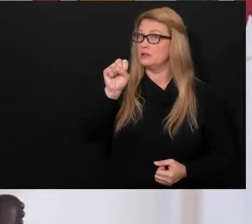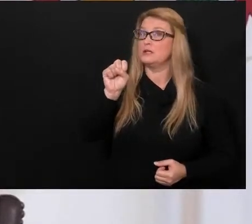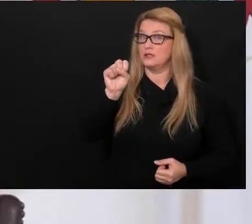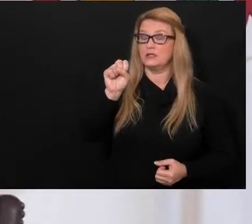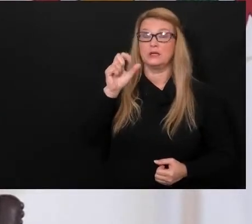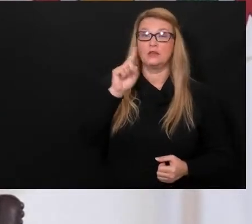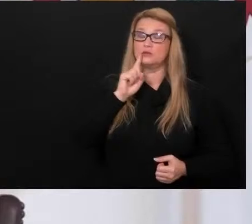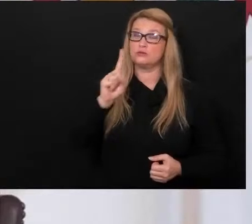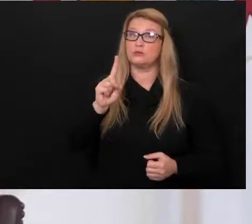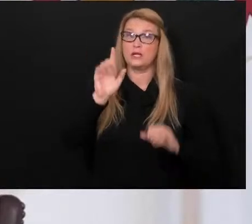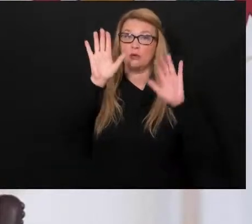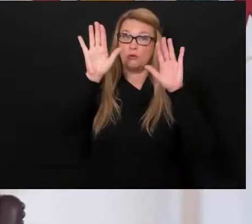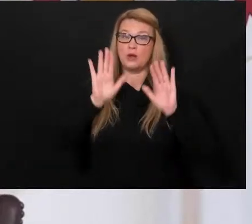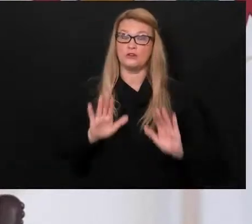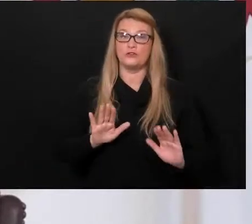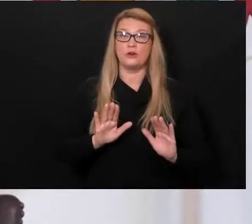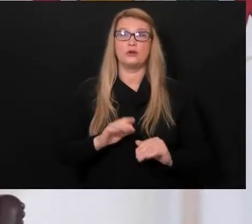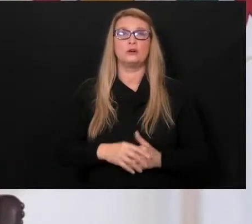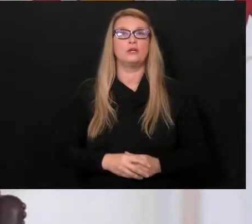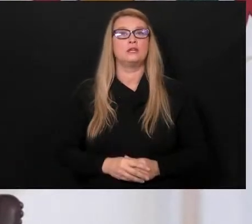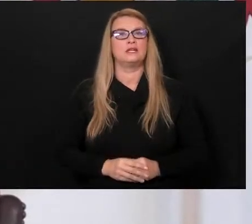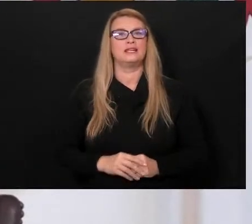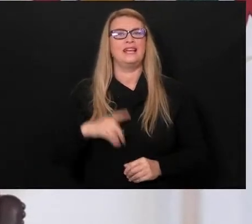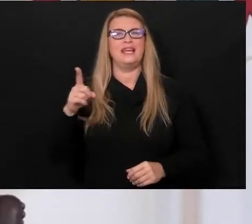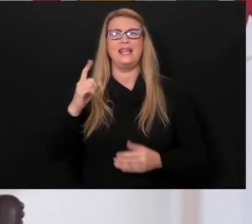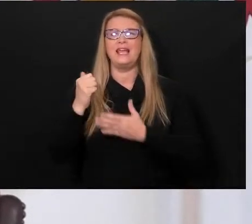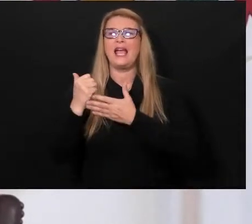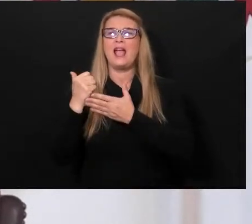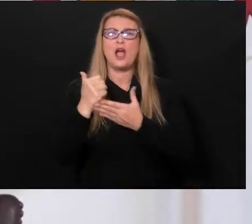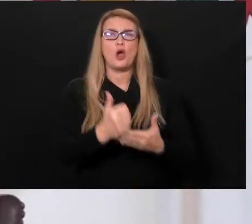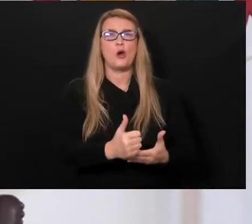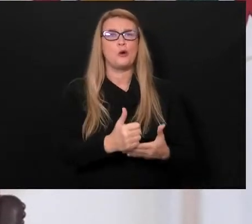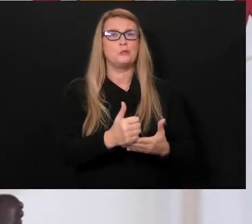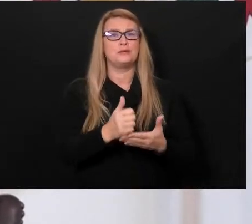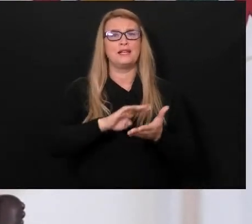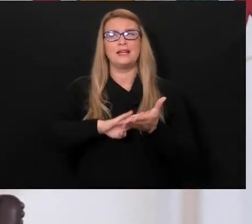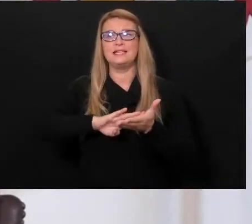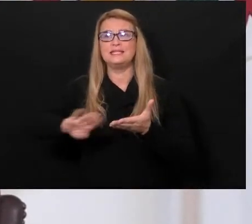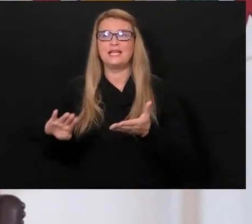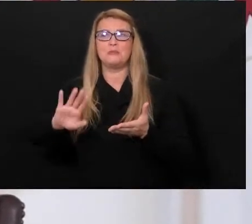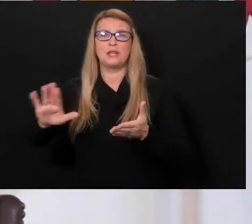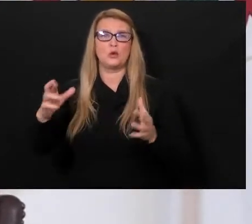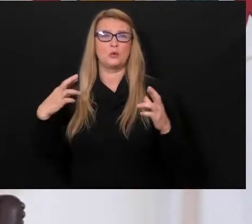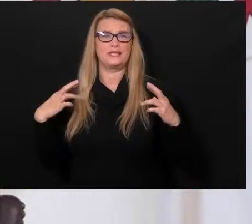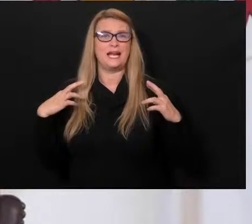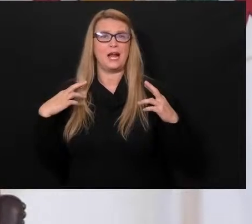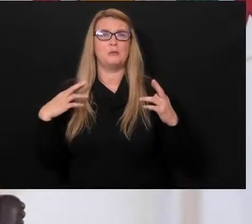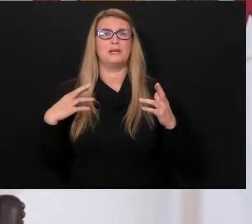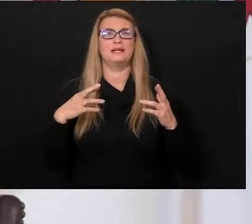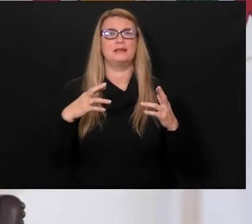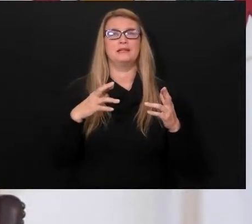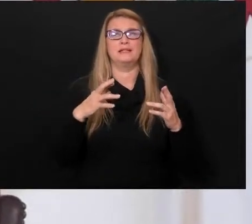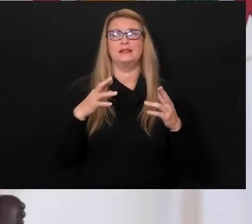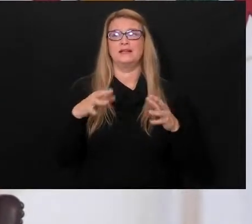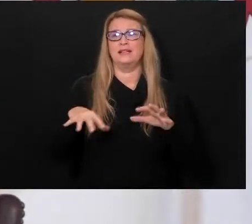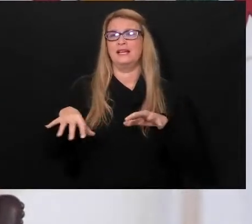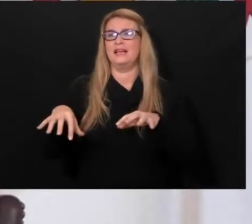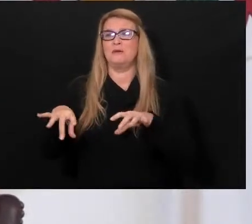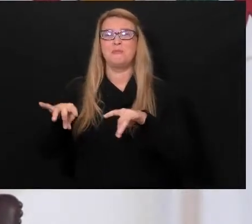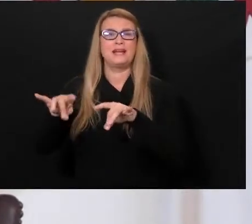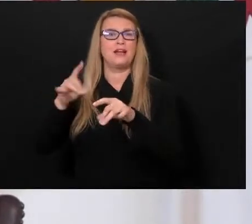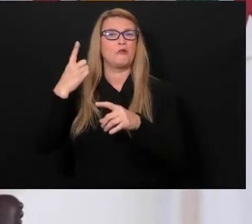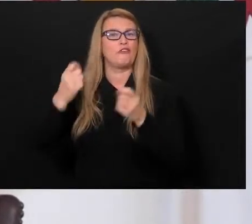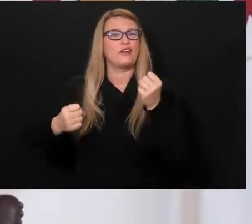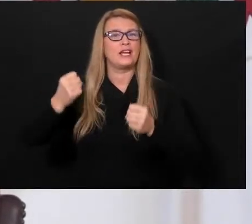through all kinds of things, from helping to exempt their retirement, to getting them vehicles for